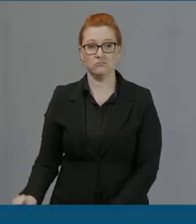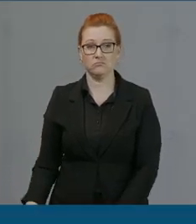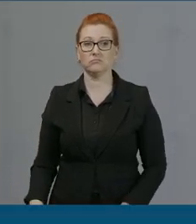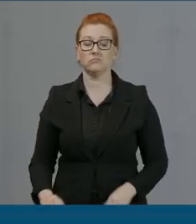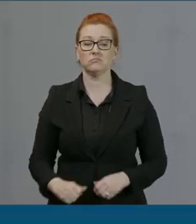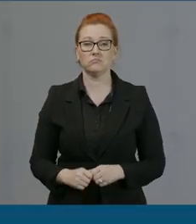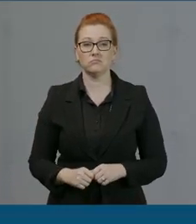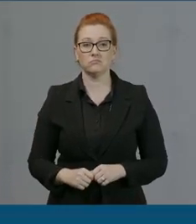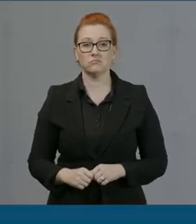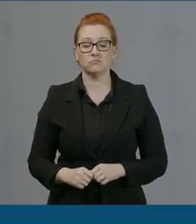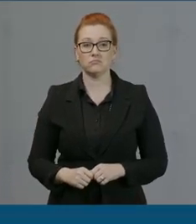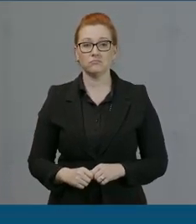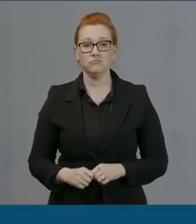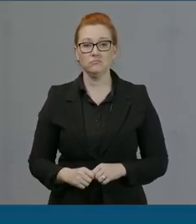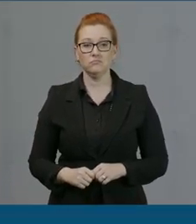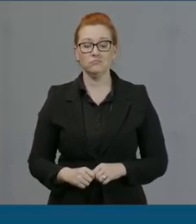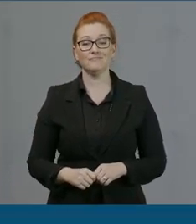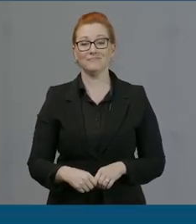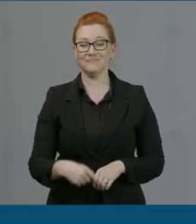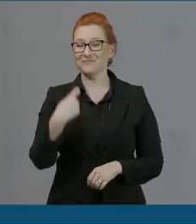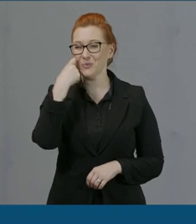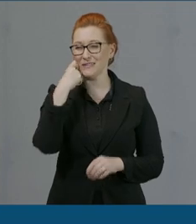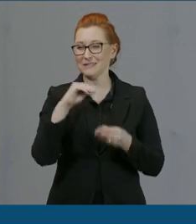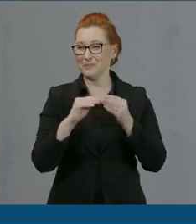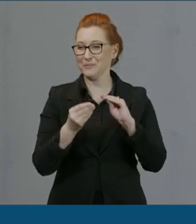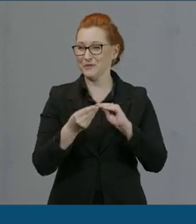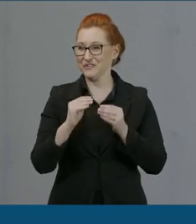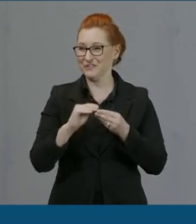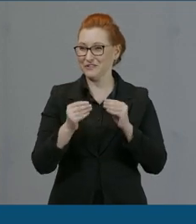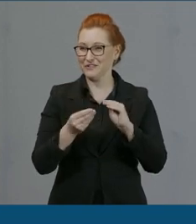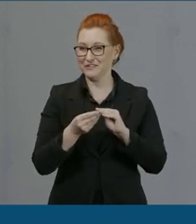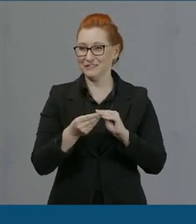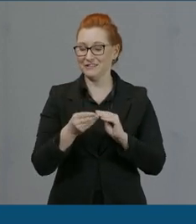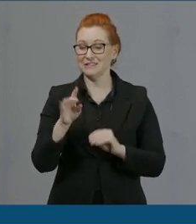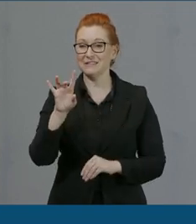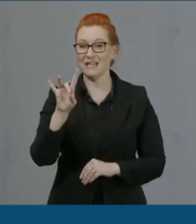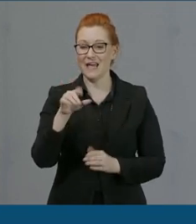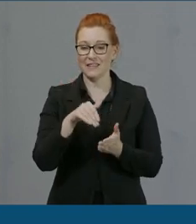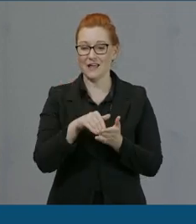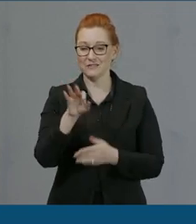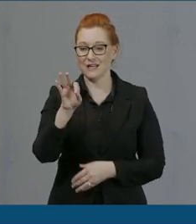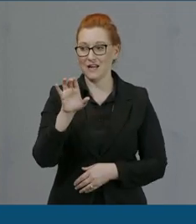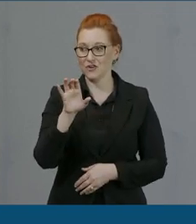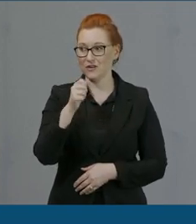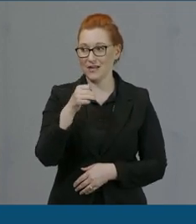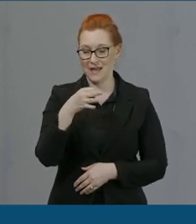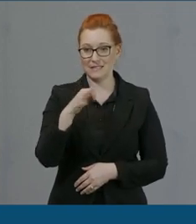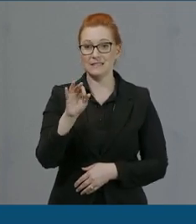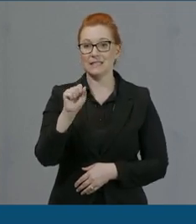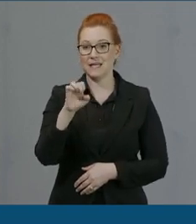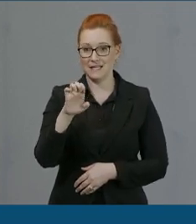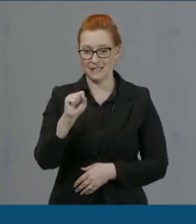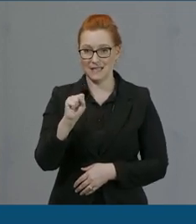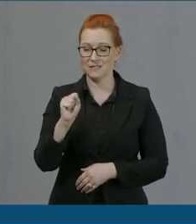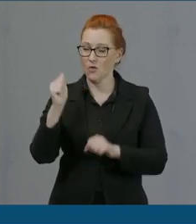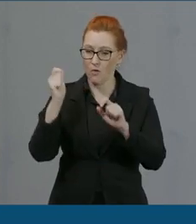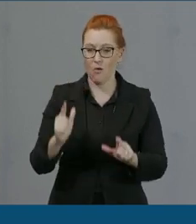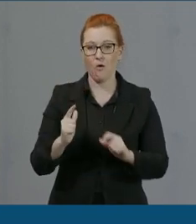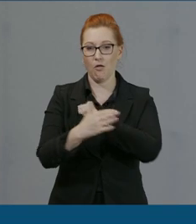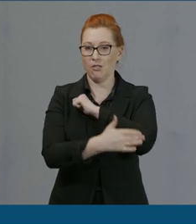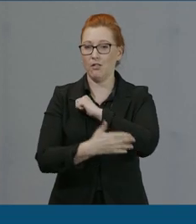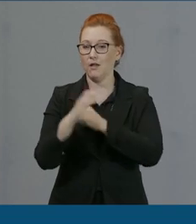So just on our most recent stats, as of today, we've had 8,919 cases in 15 counties. There have